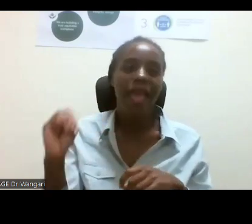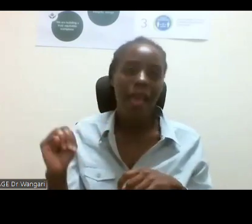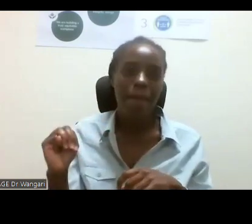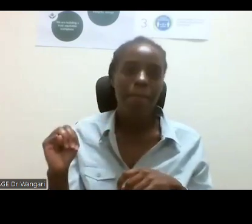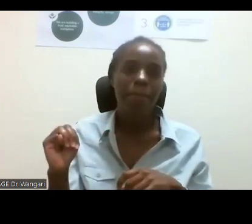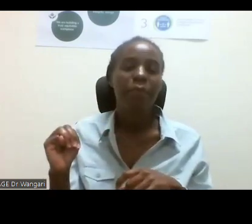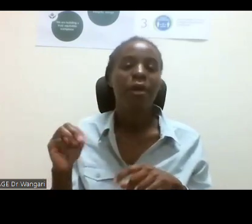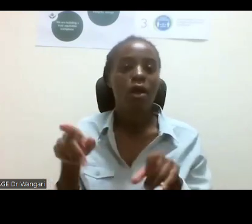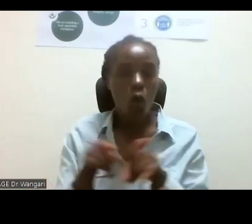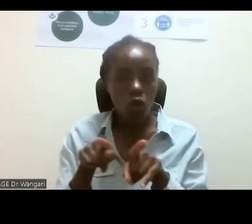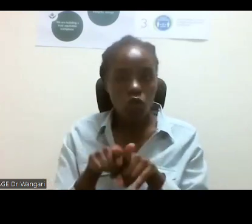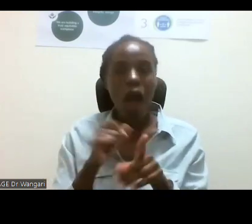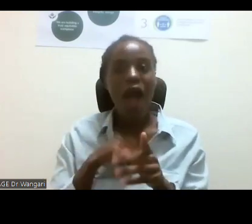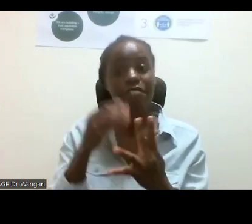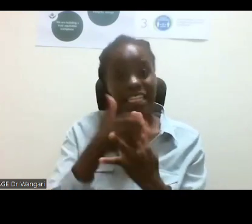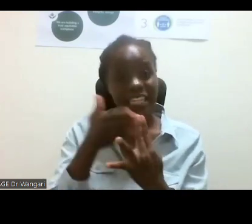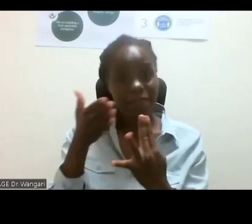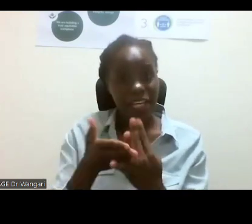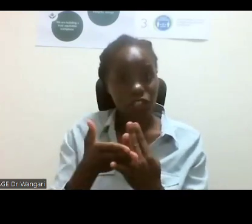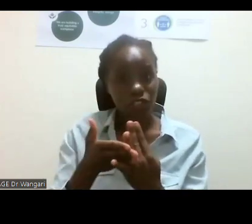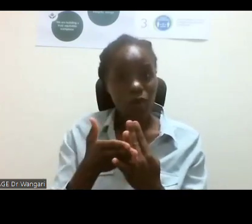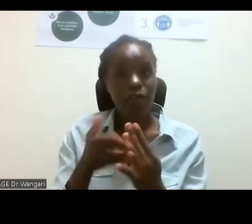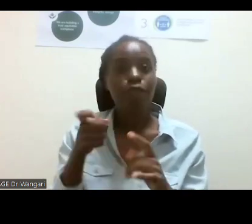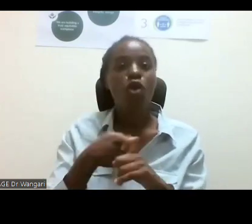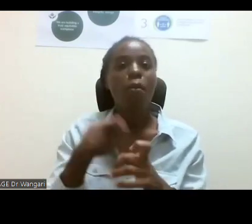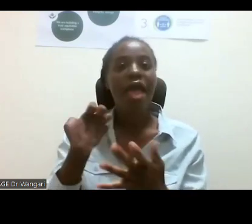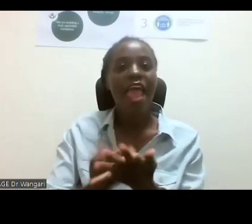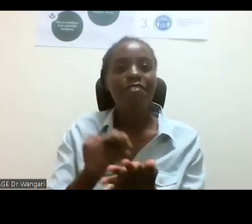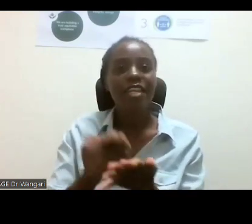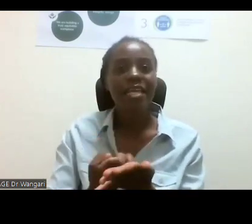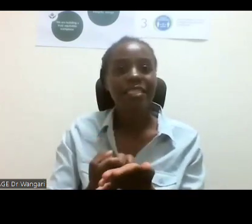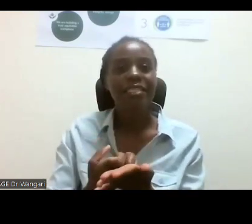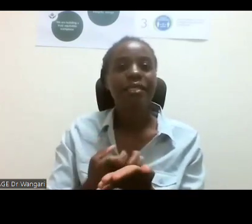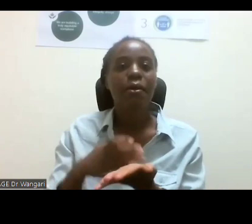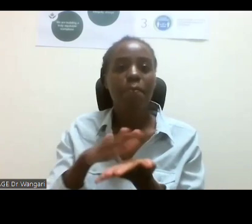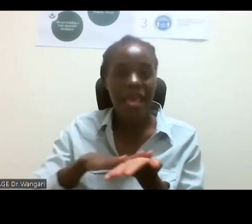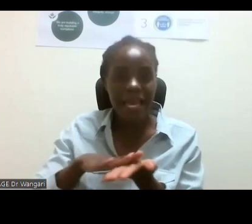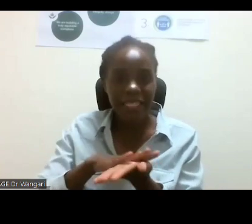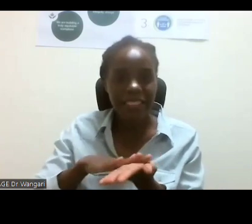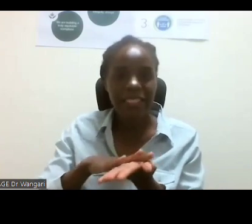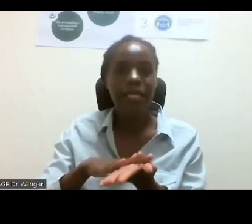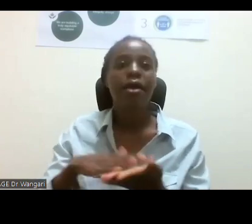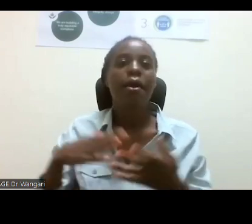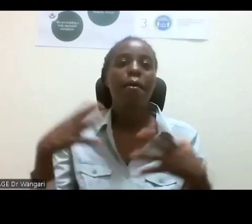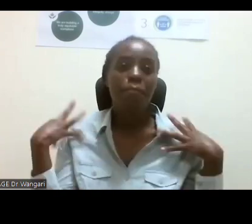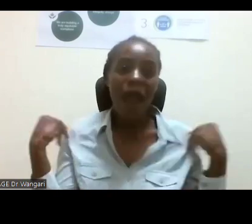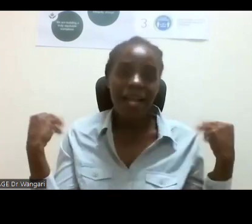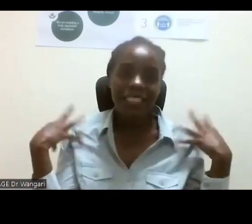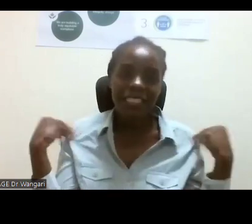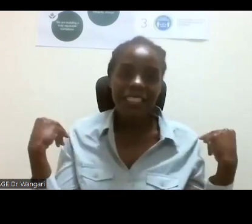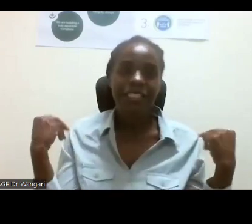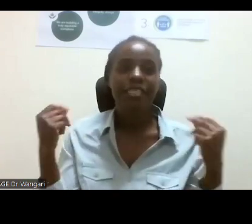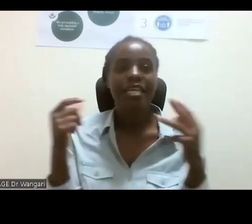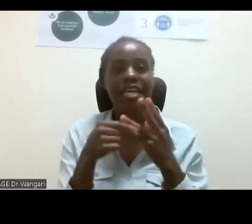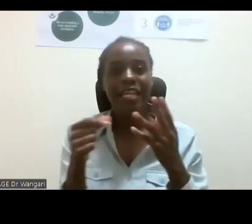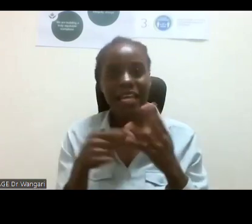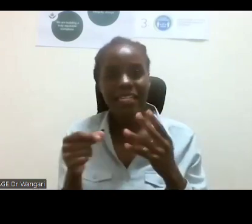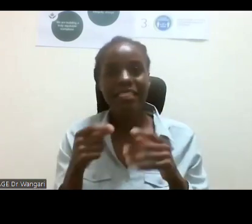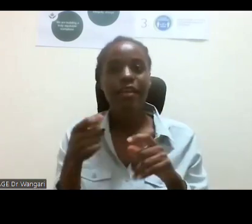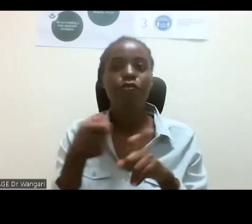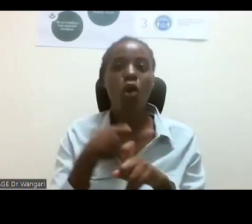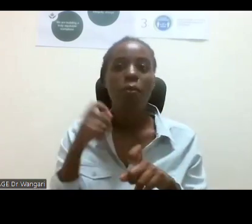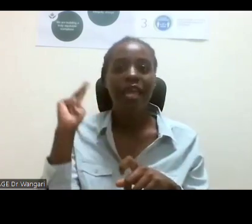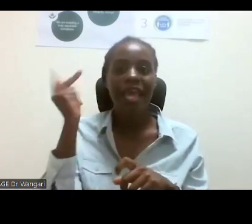end FGMC in Kenya from evidence-based key findings, recommendations, and indicators from the Kenya Demographic and Health